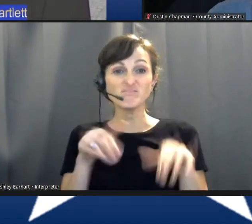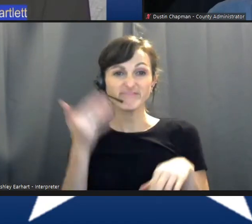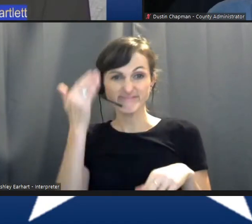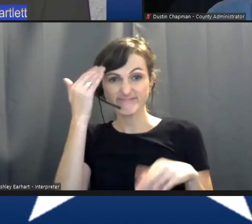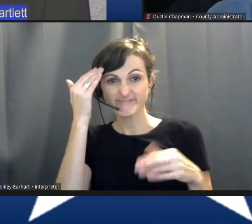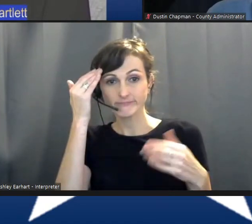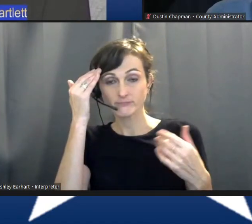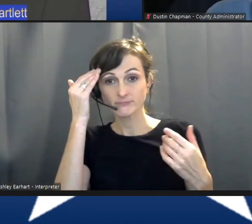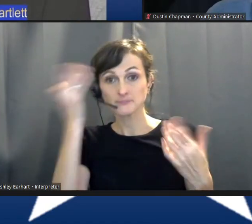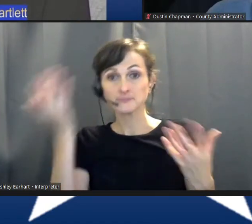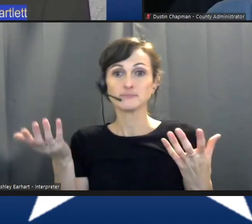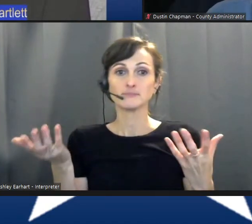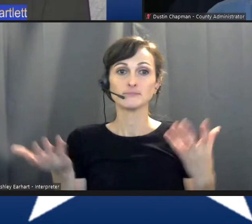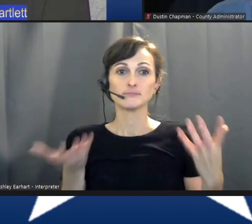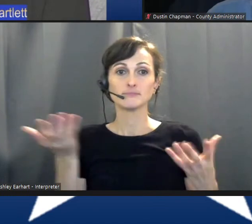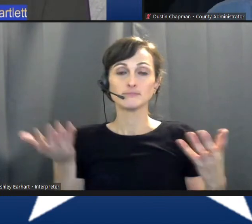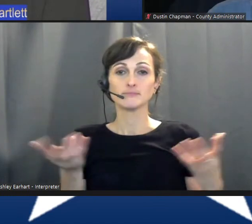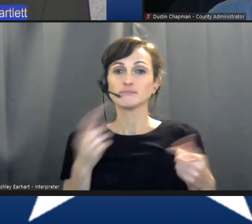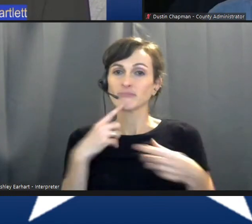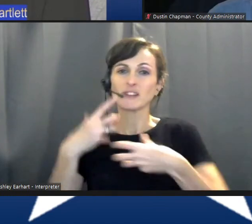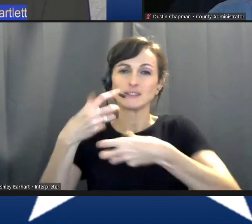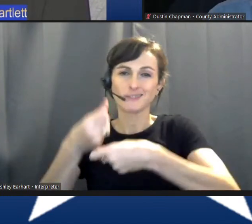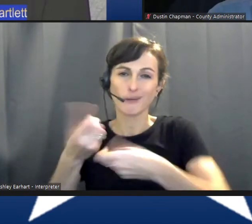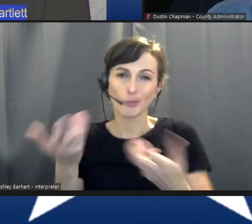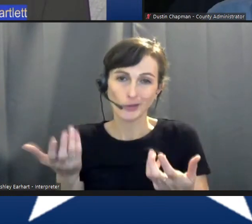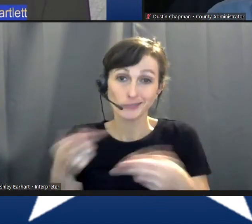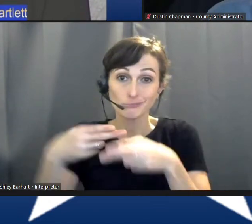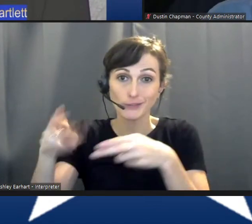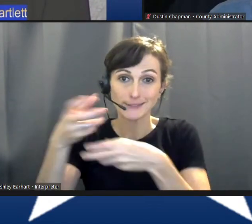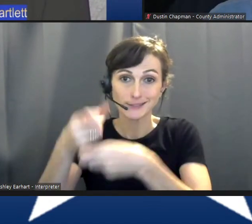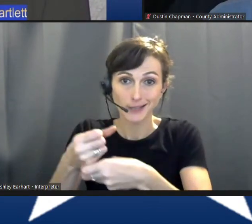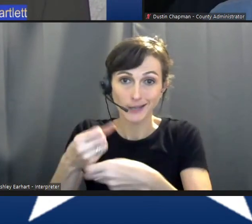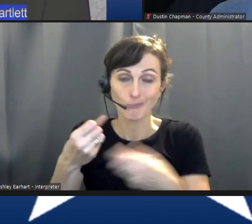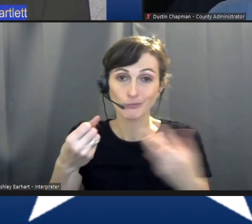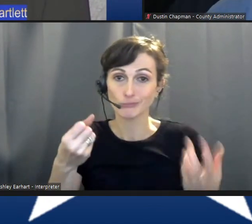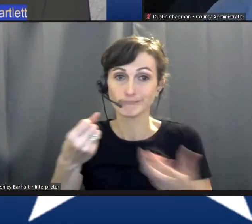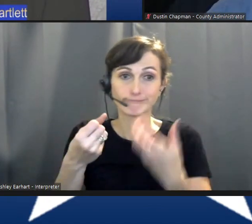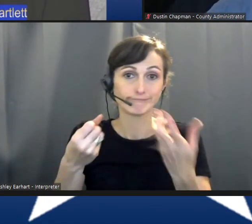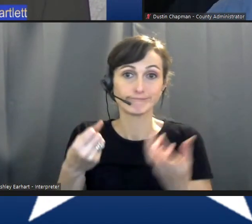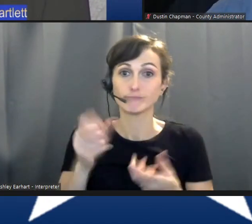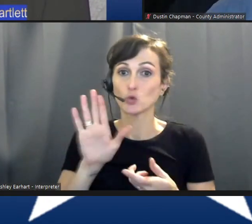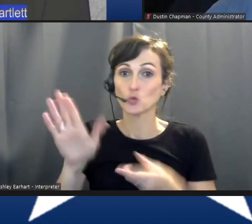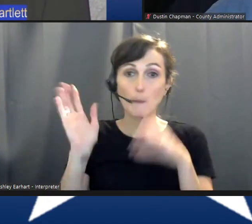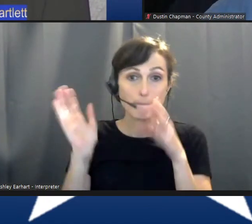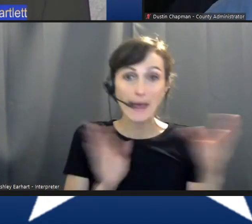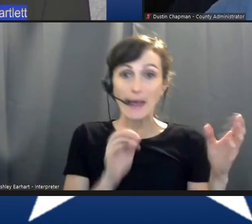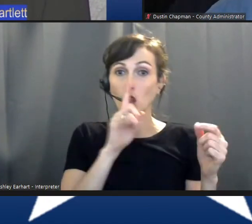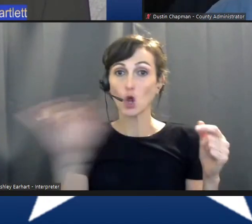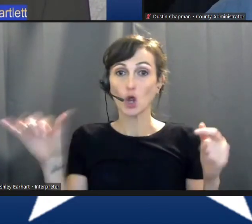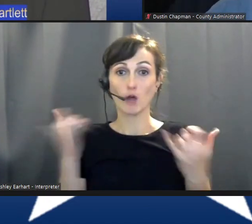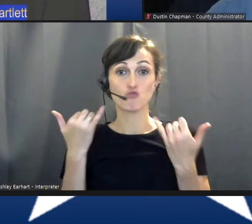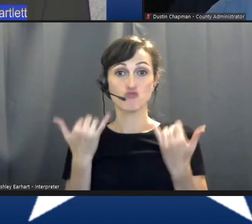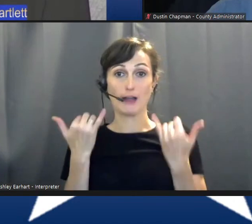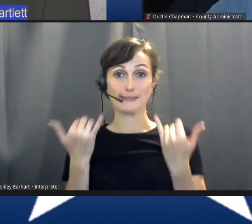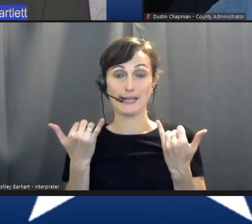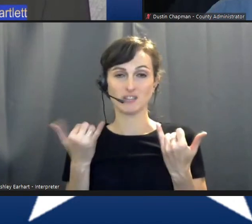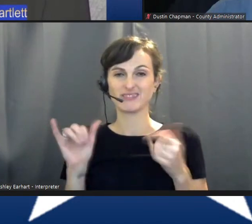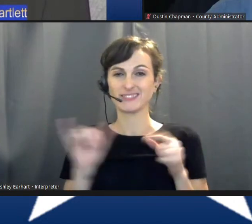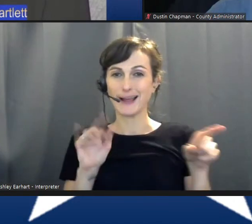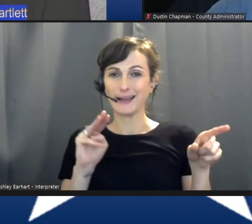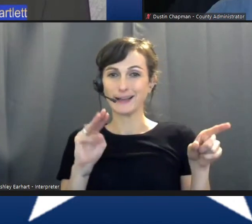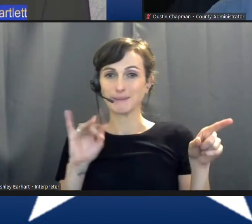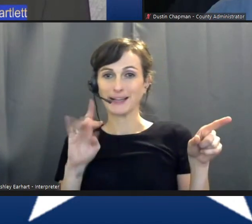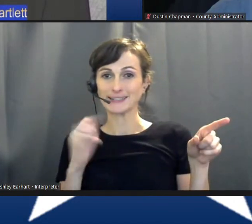is, a summary, brief summary of, what your plan is at this point in time. And like Mike said, you